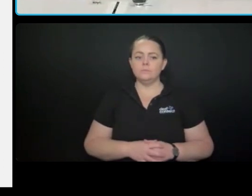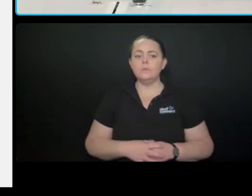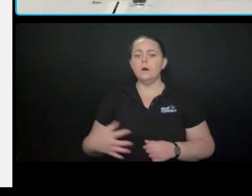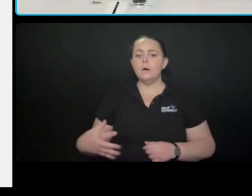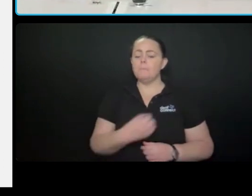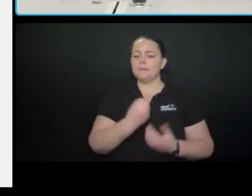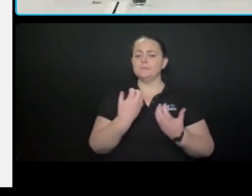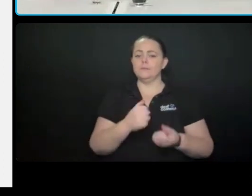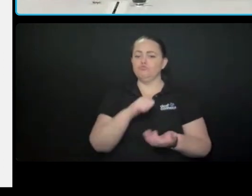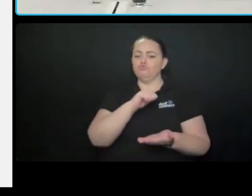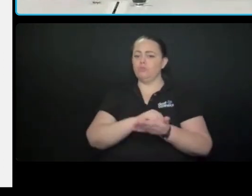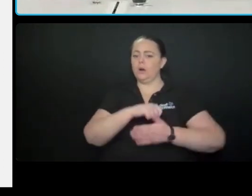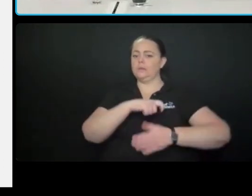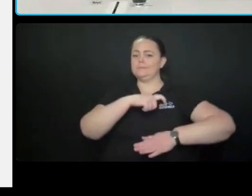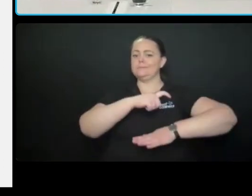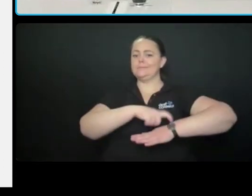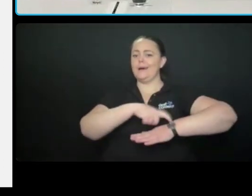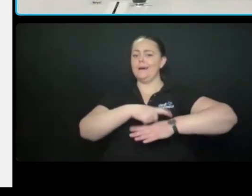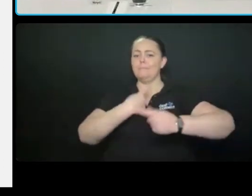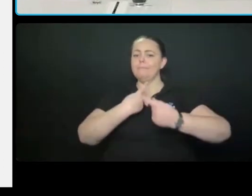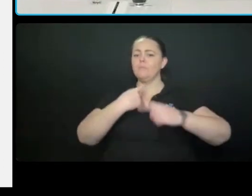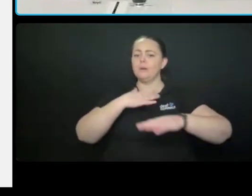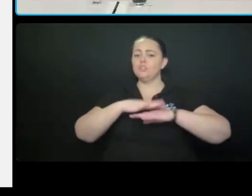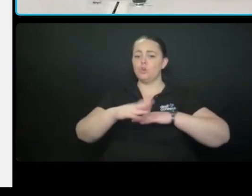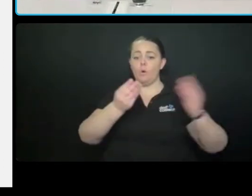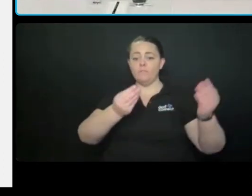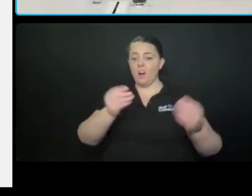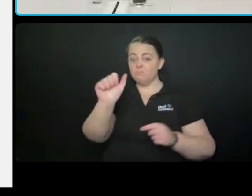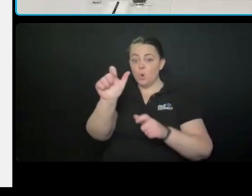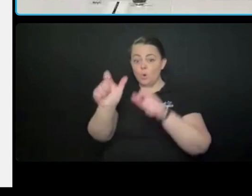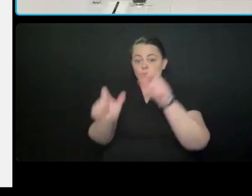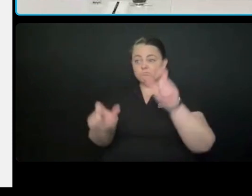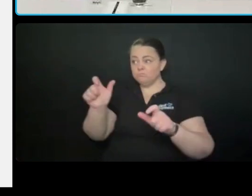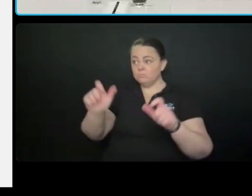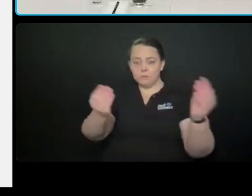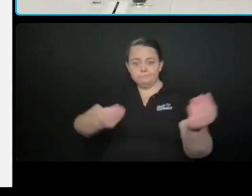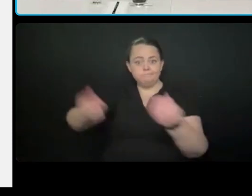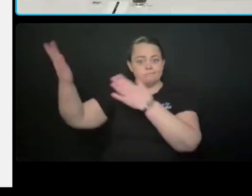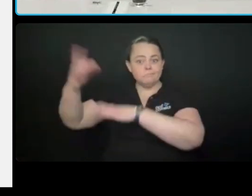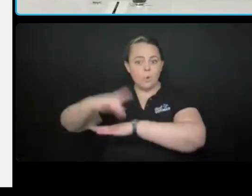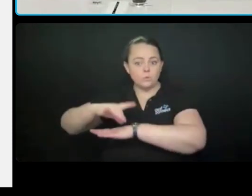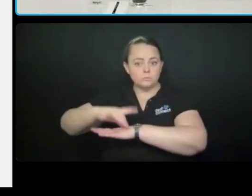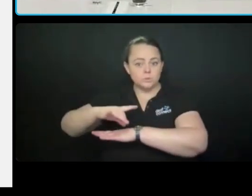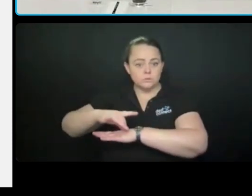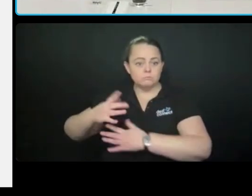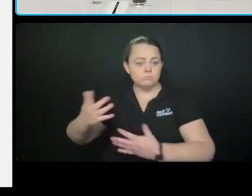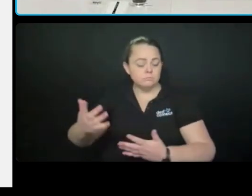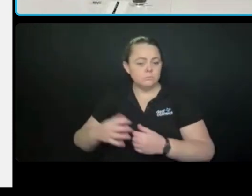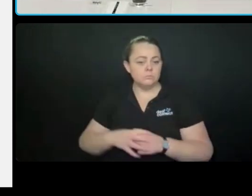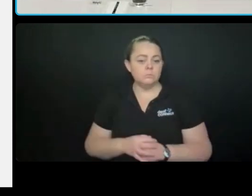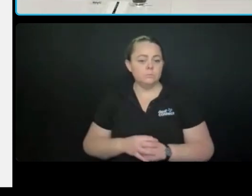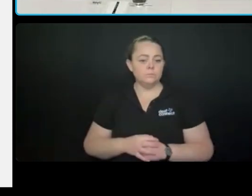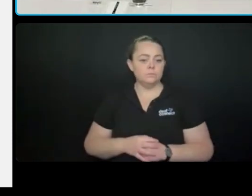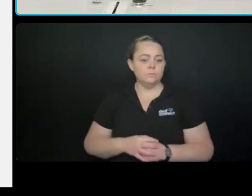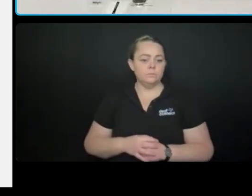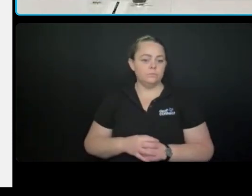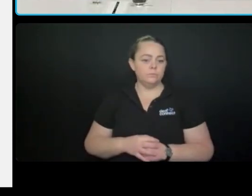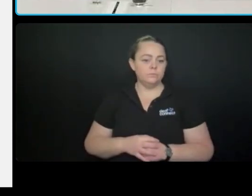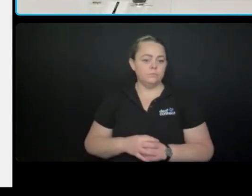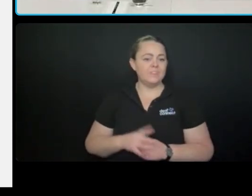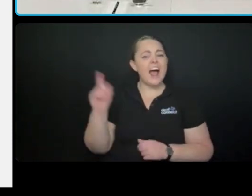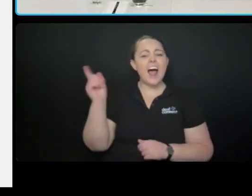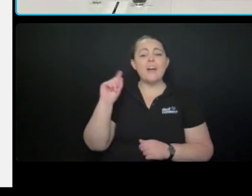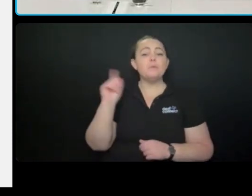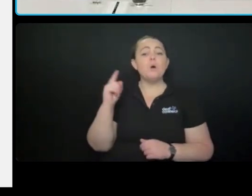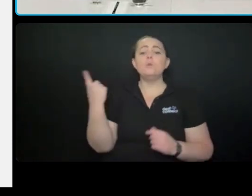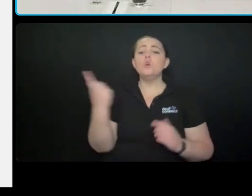data to support continuous improvement at the service level. And the current available hospitalisation data more broadly is